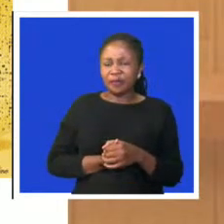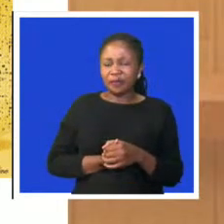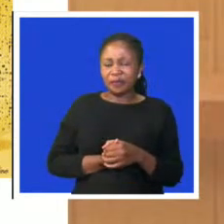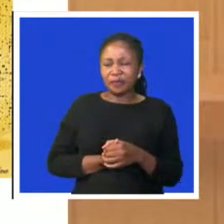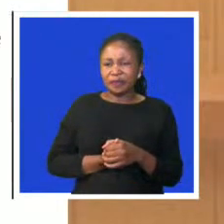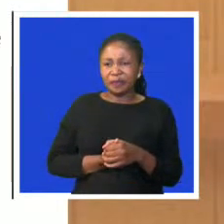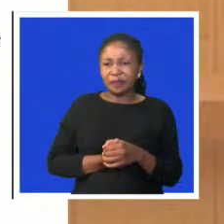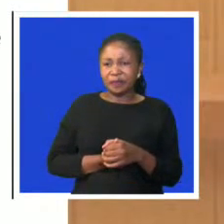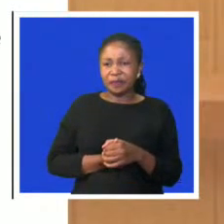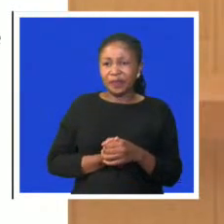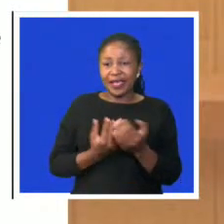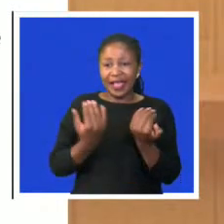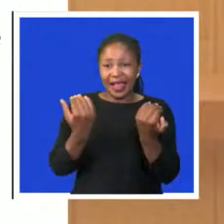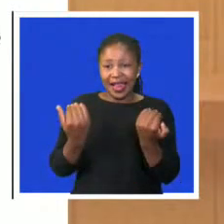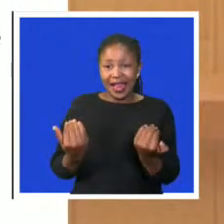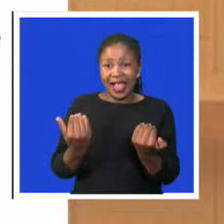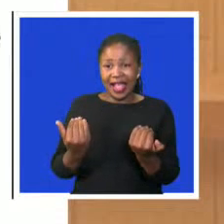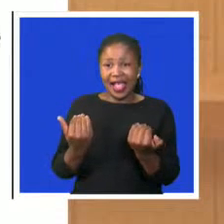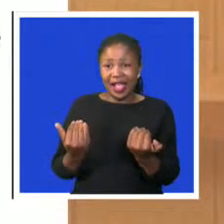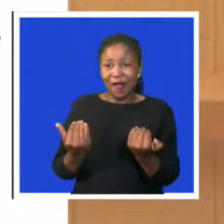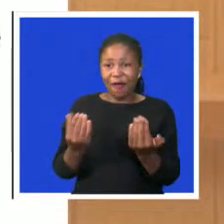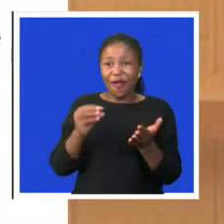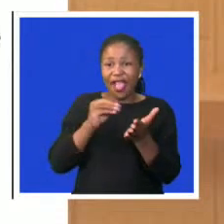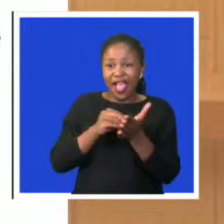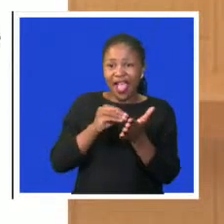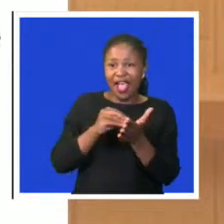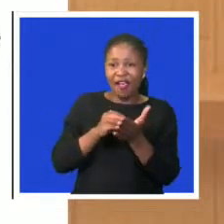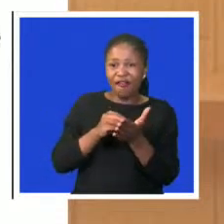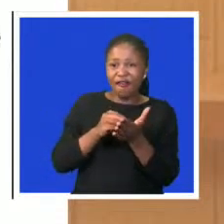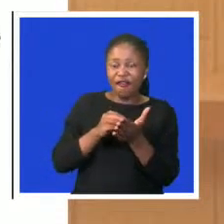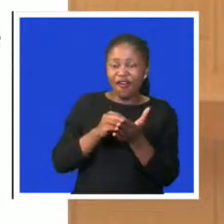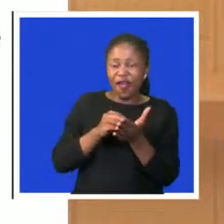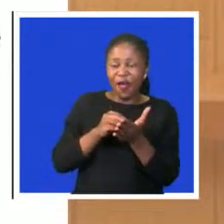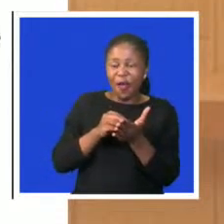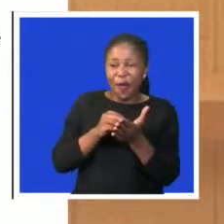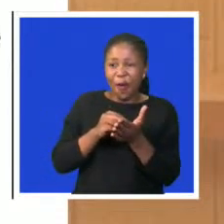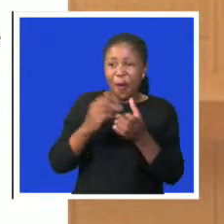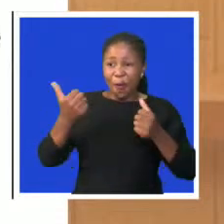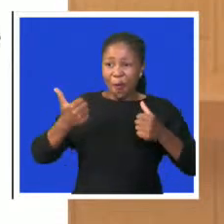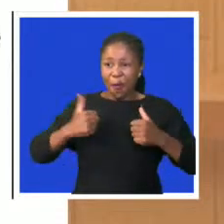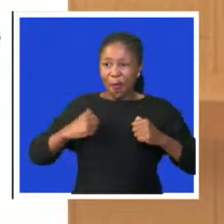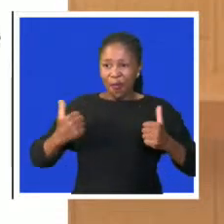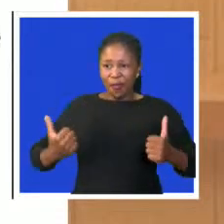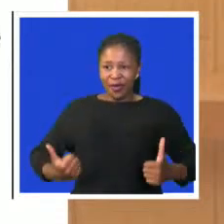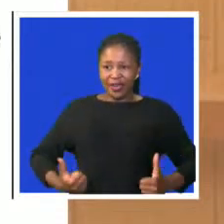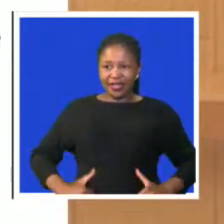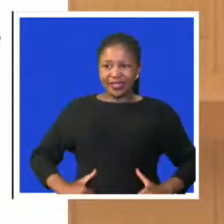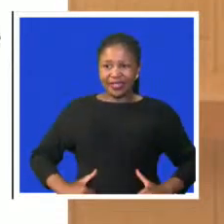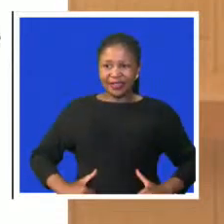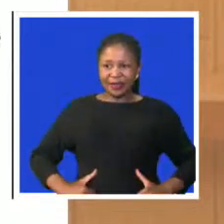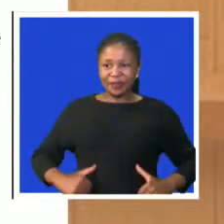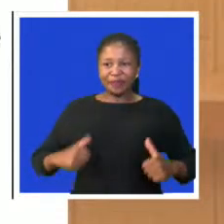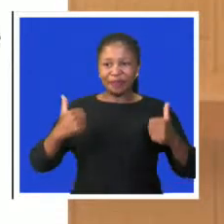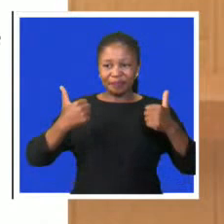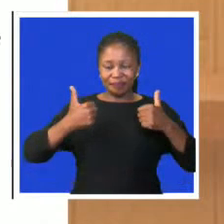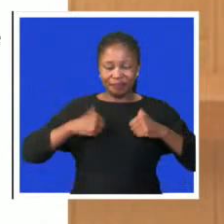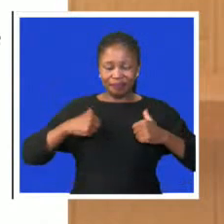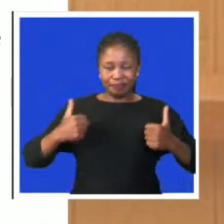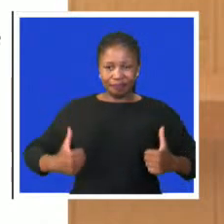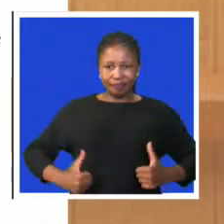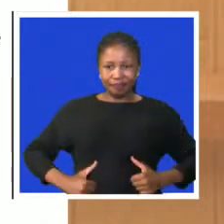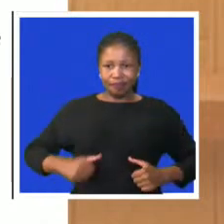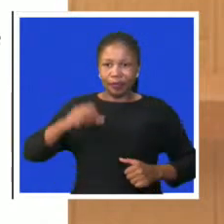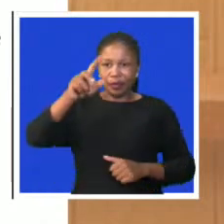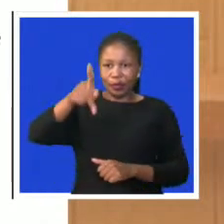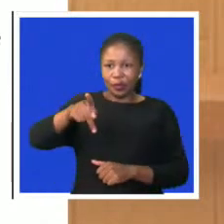to social vocational groups, which is the priesthood. The priest came